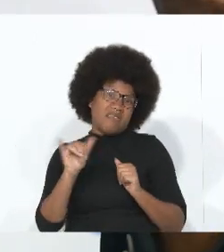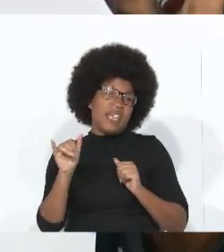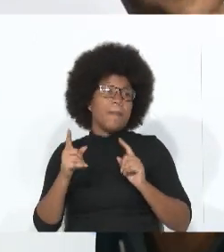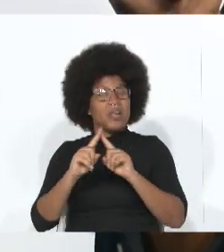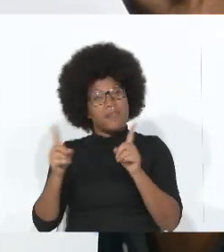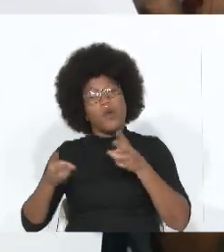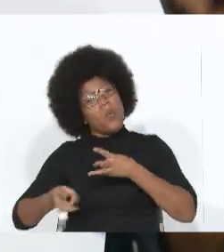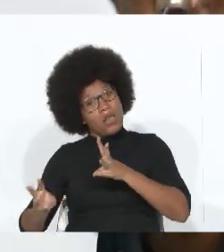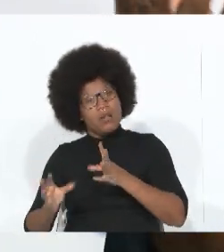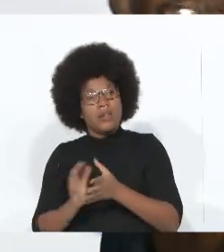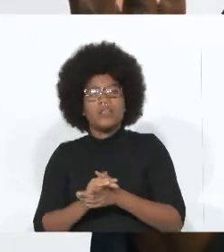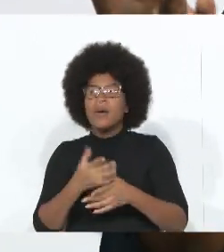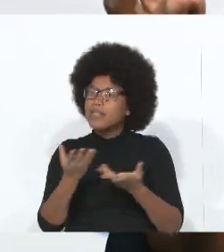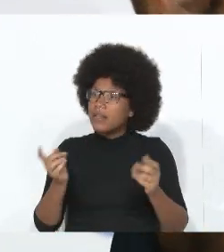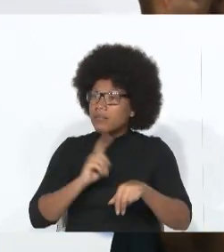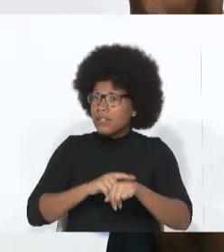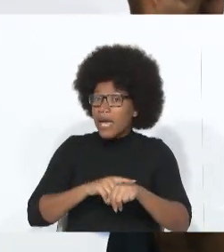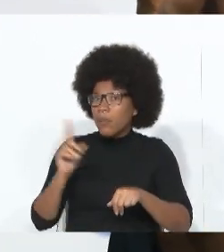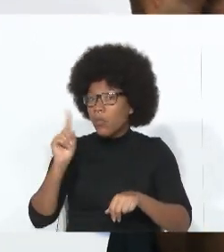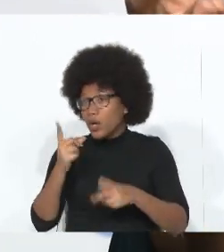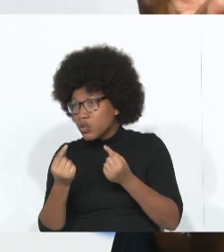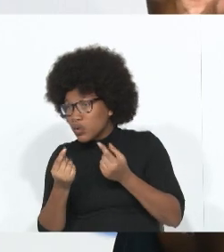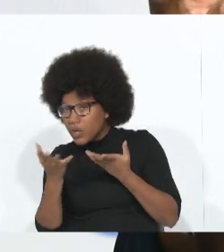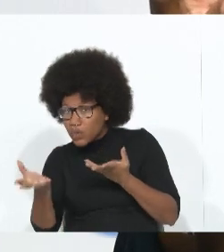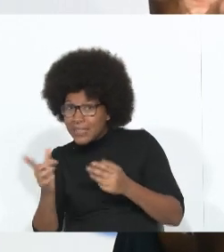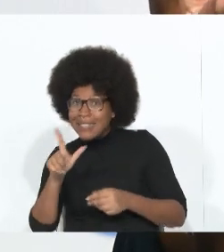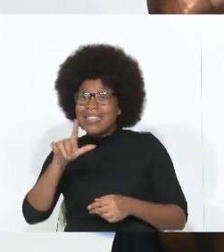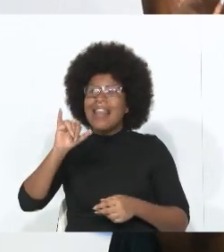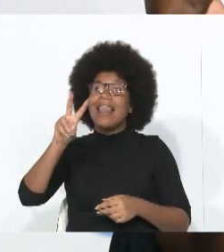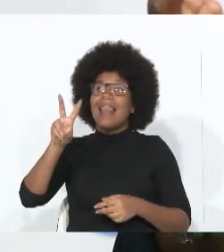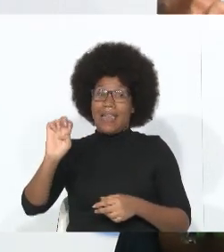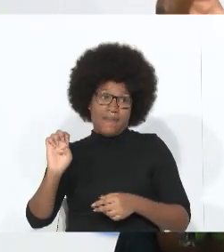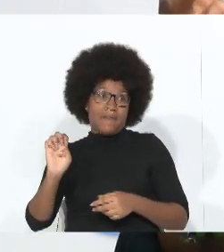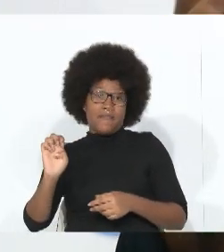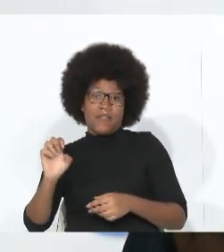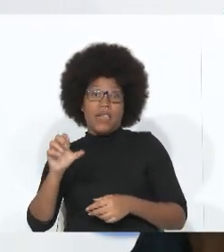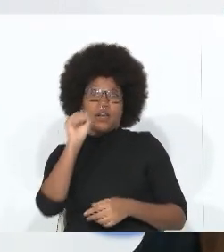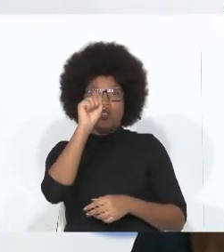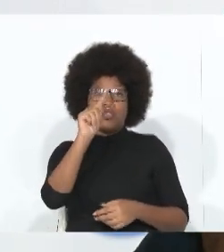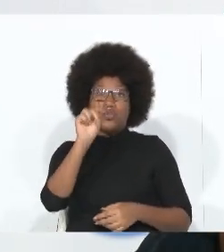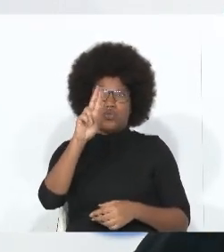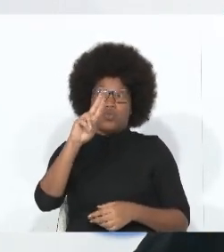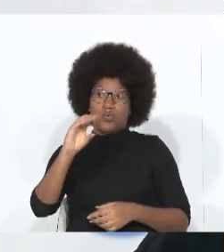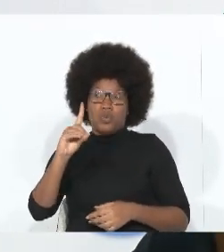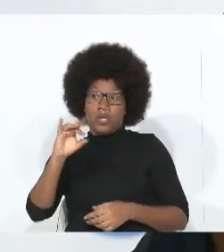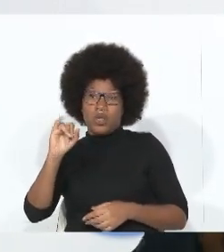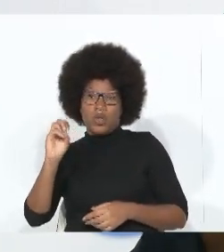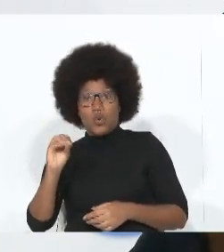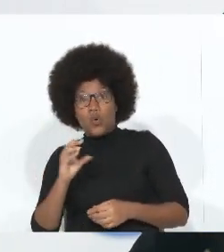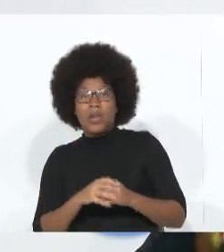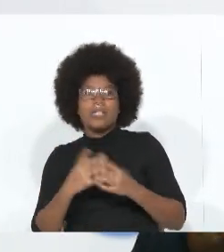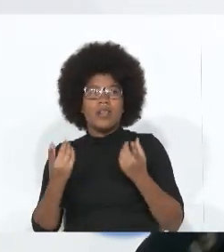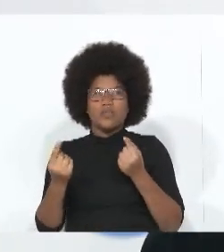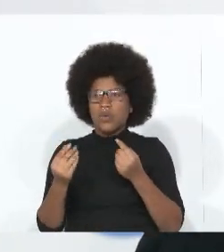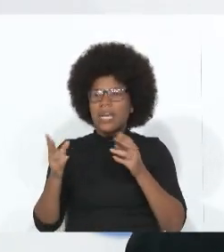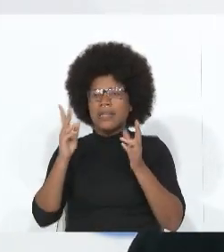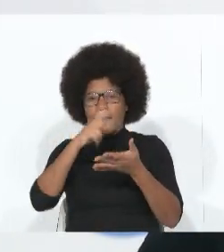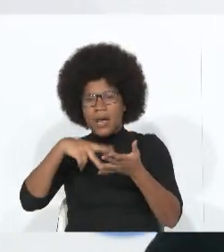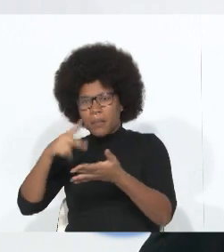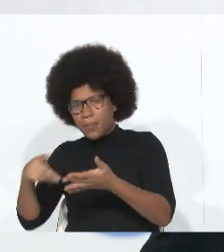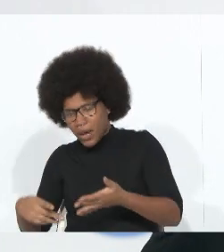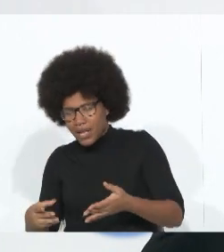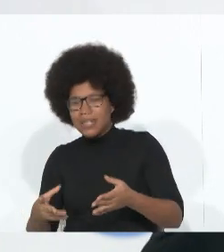there was a time when you were also doing those things live in a studio, instead of doing it in pieces and it